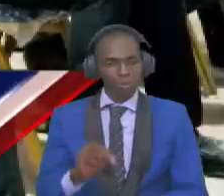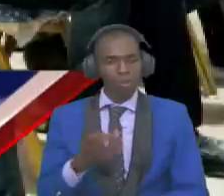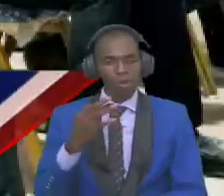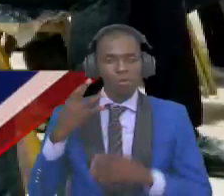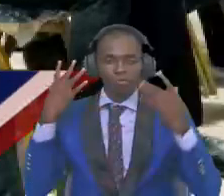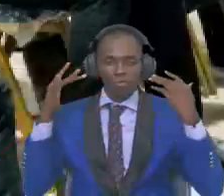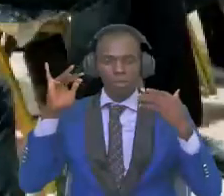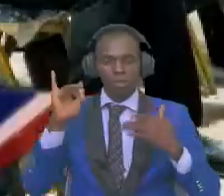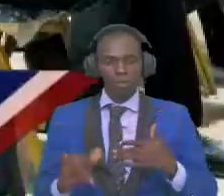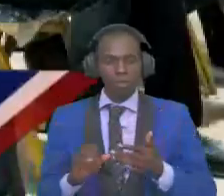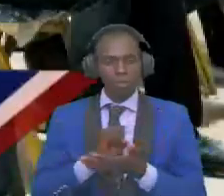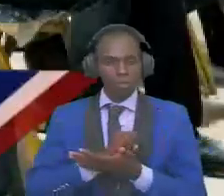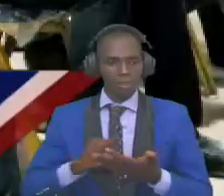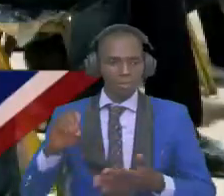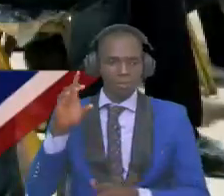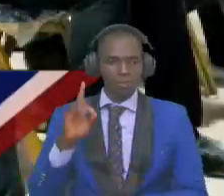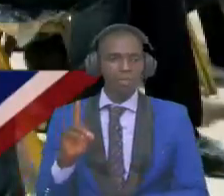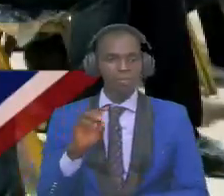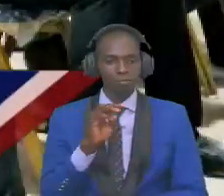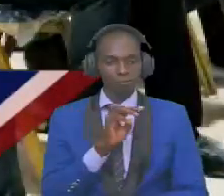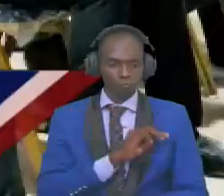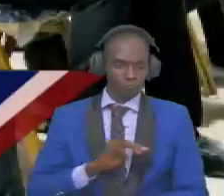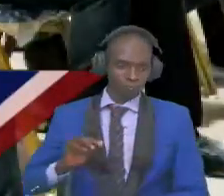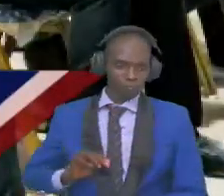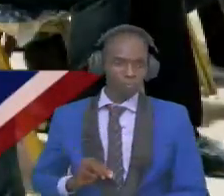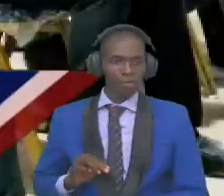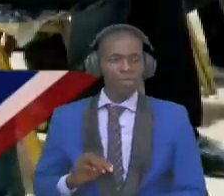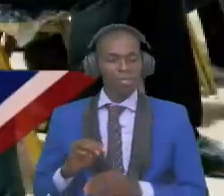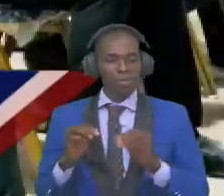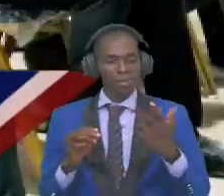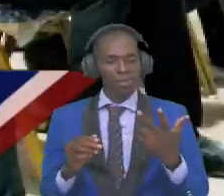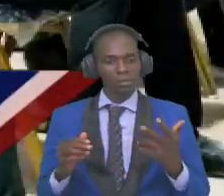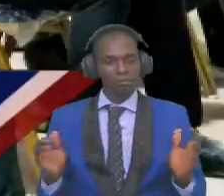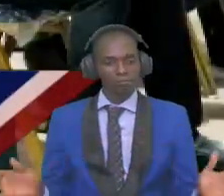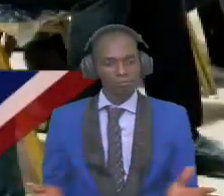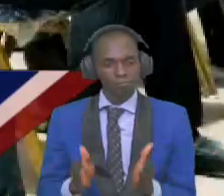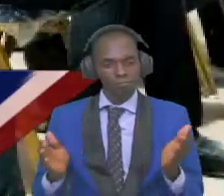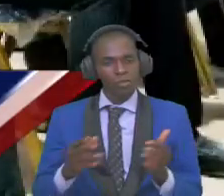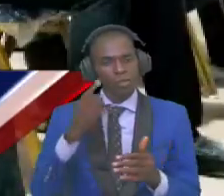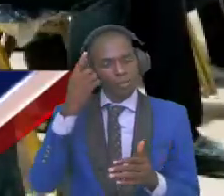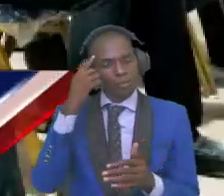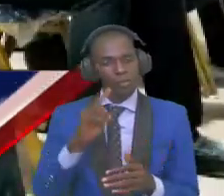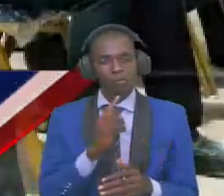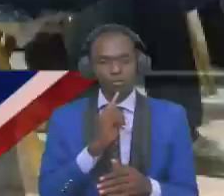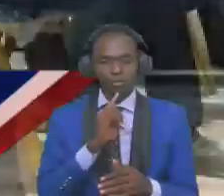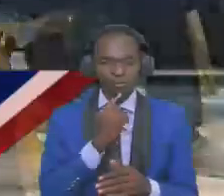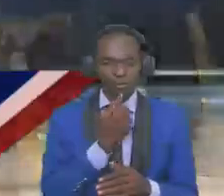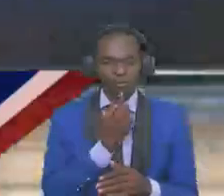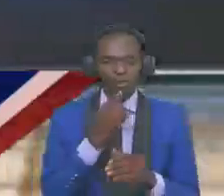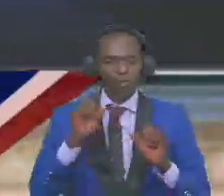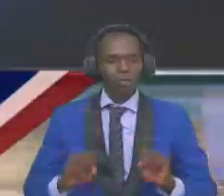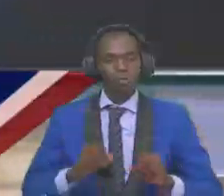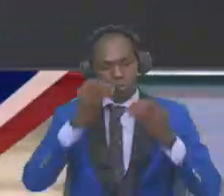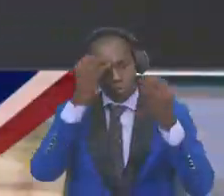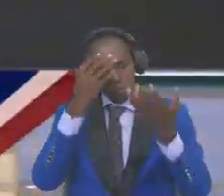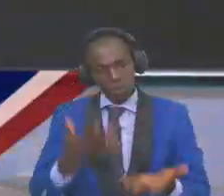three, admonition for sincere, submissive membership. Let's come to number